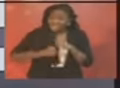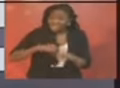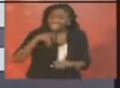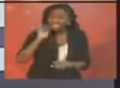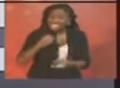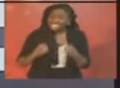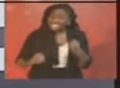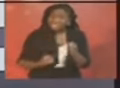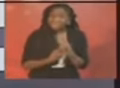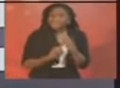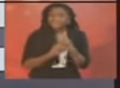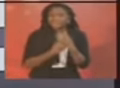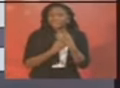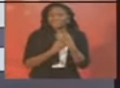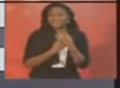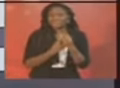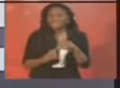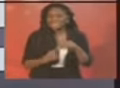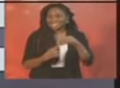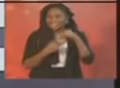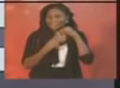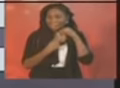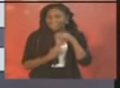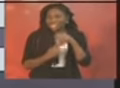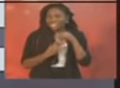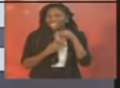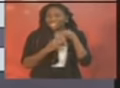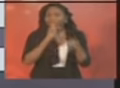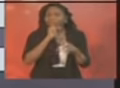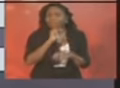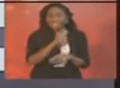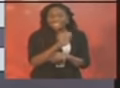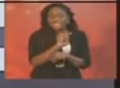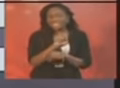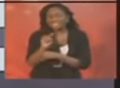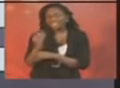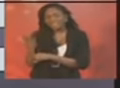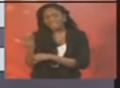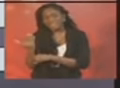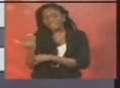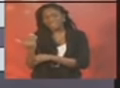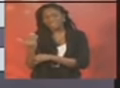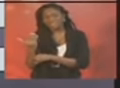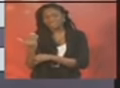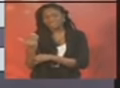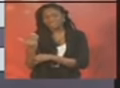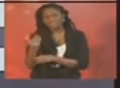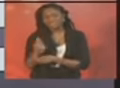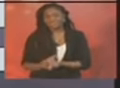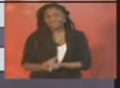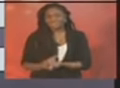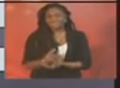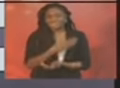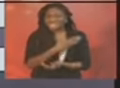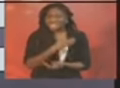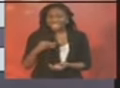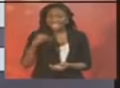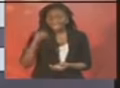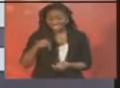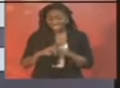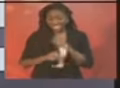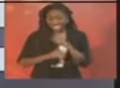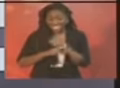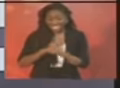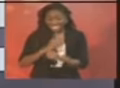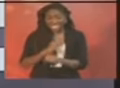support with regards to that, especially that 10 to 15 age group. And really and truly, we have to, it's a marathon this year.